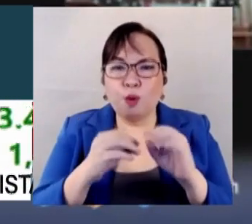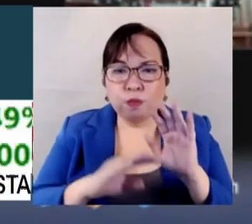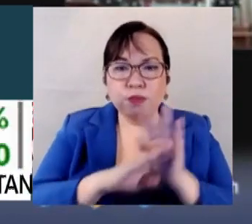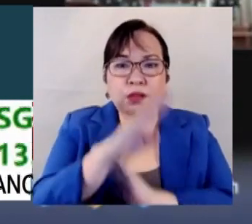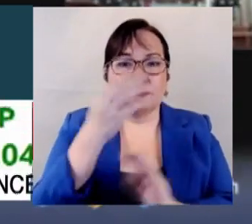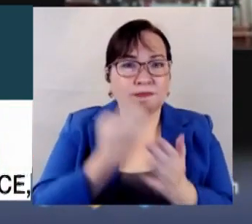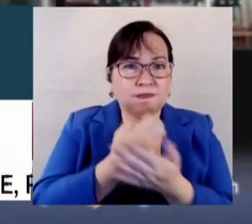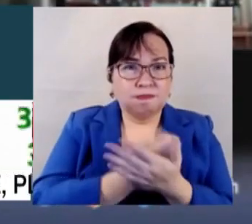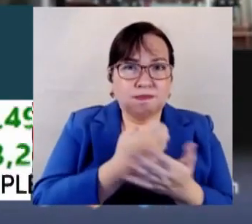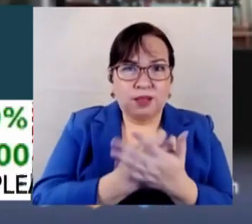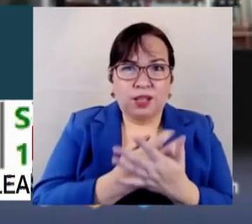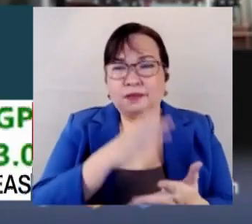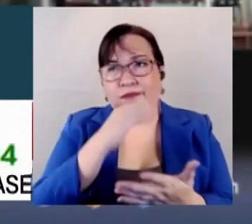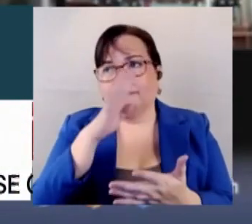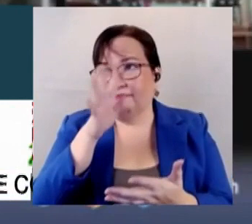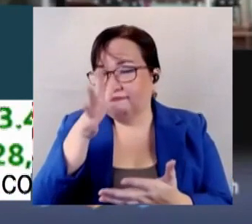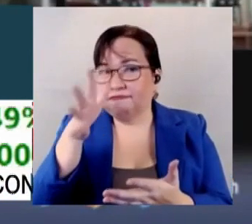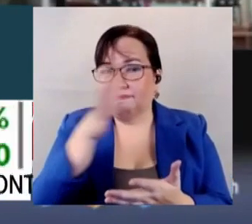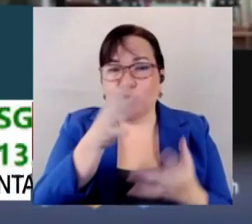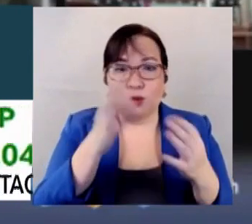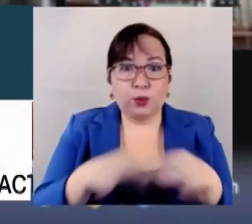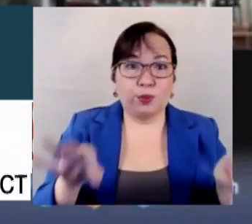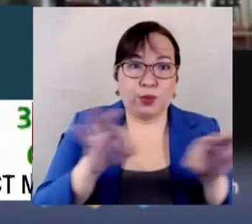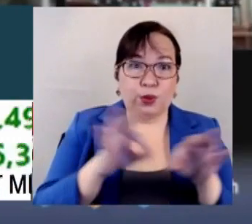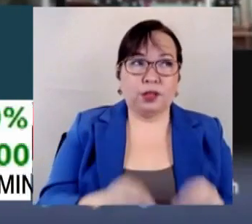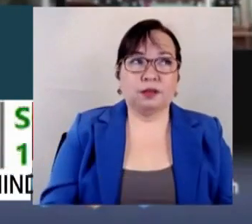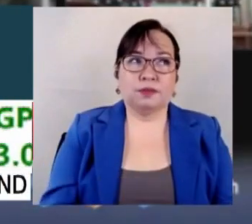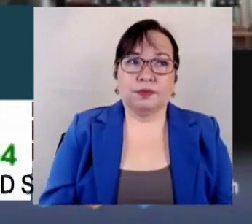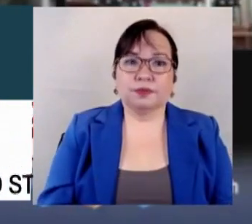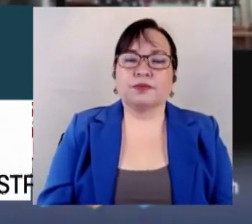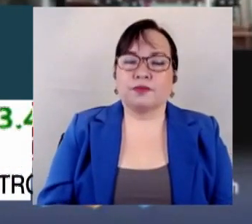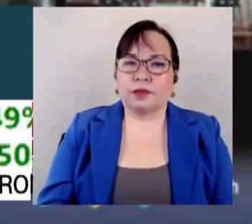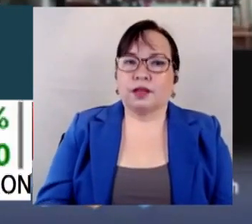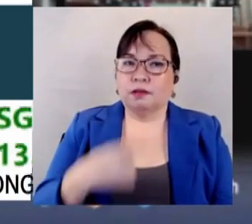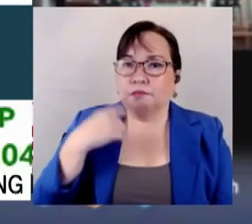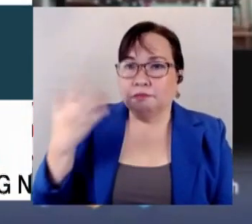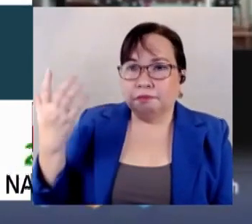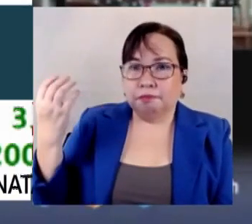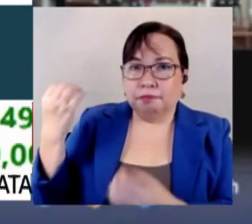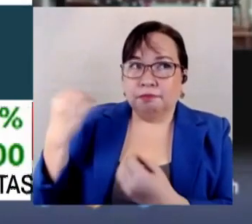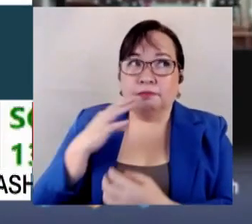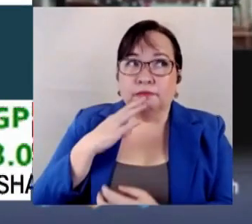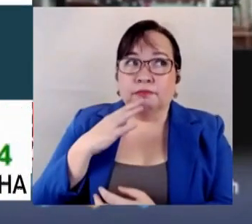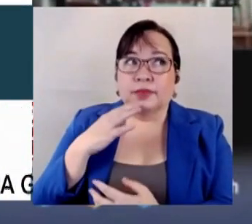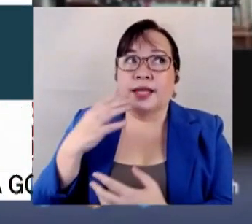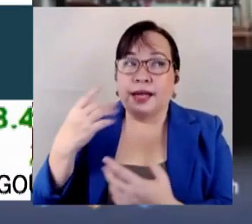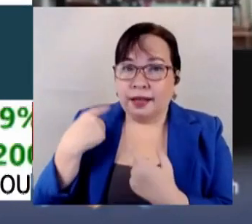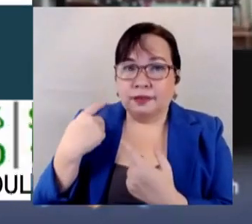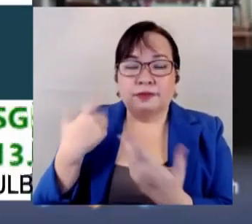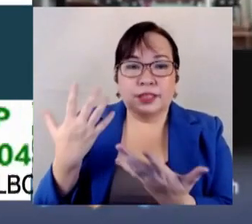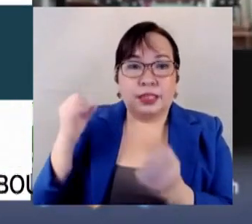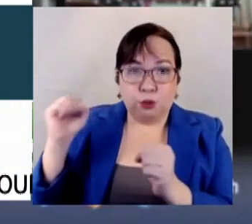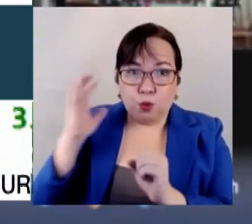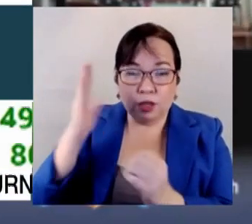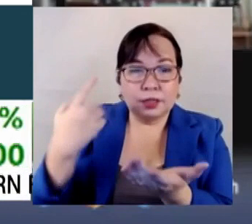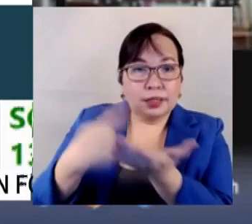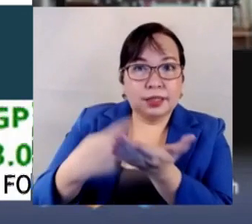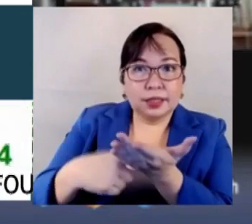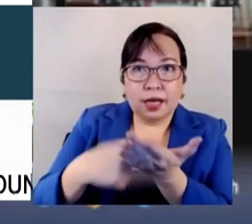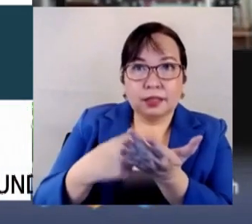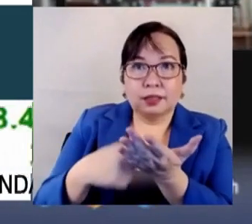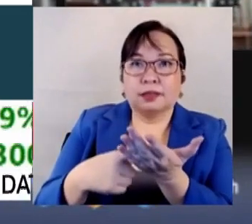our tourism? Secretary Galvez has assured us that they're going to discuss it and they're going to merge